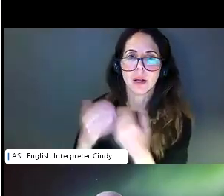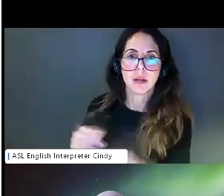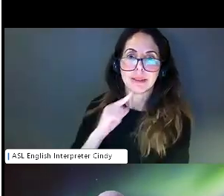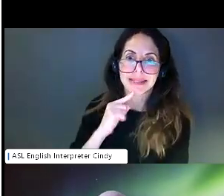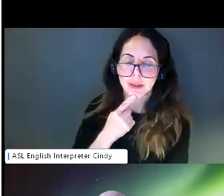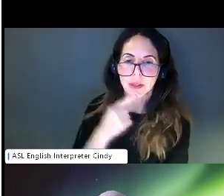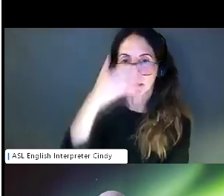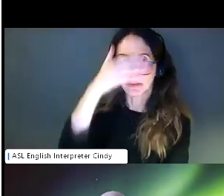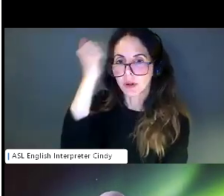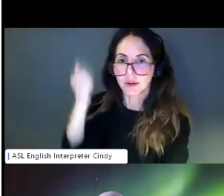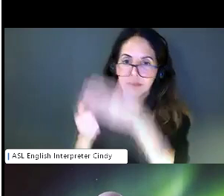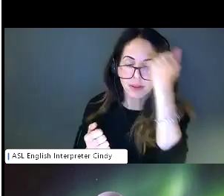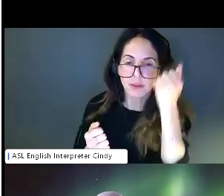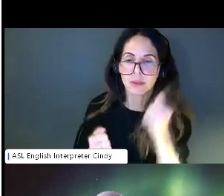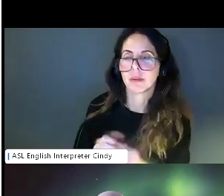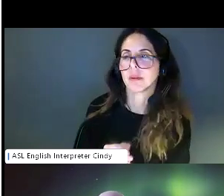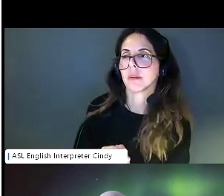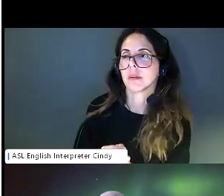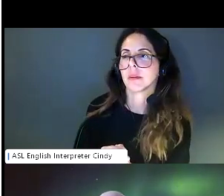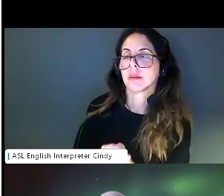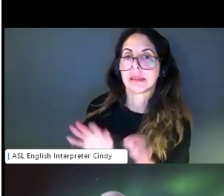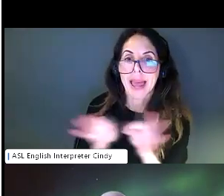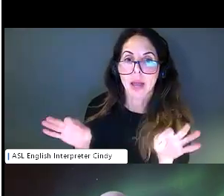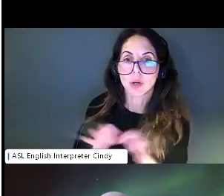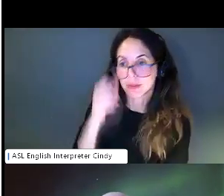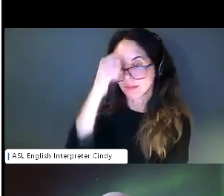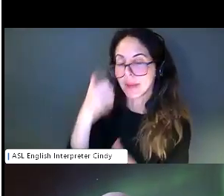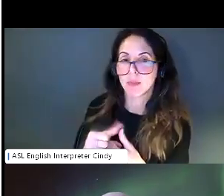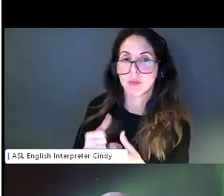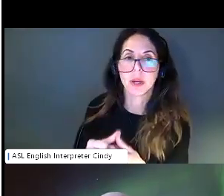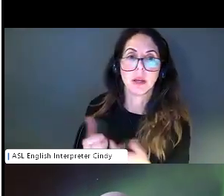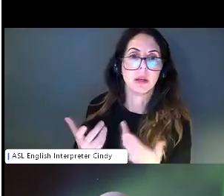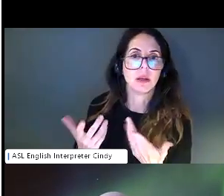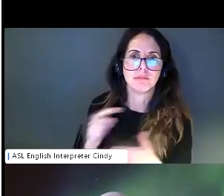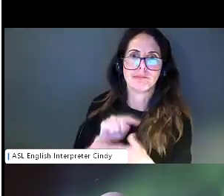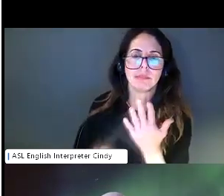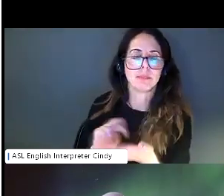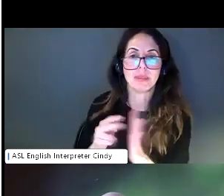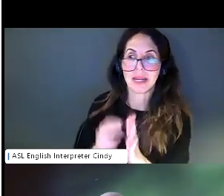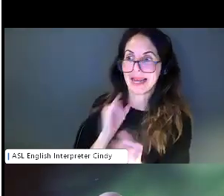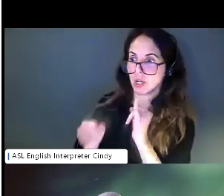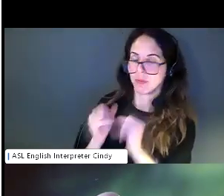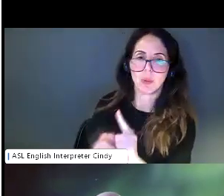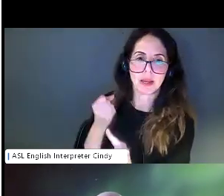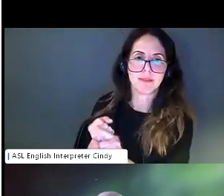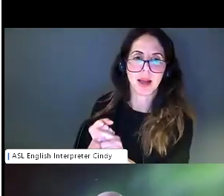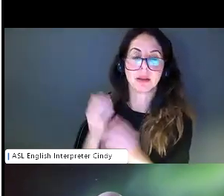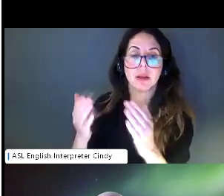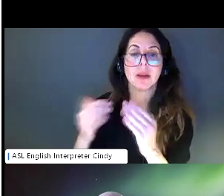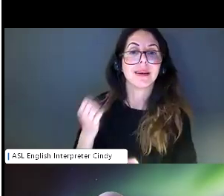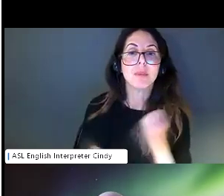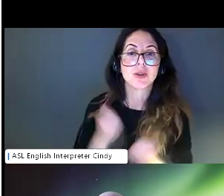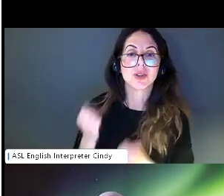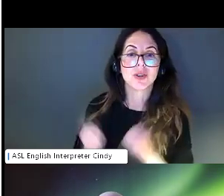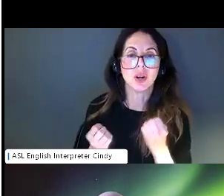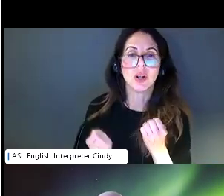memory, language, hearing, or vision challenges that's negatively impacting the interview process. Emotional factors was indicated by